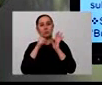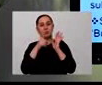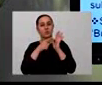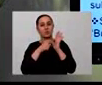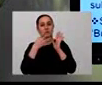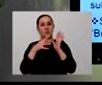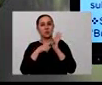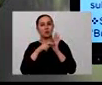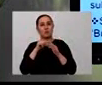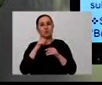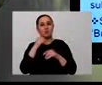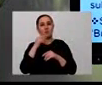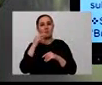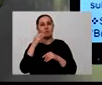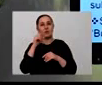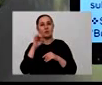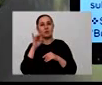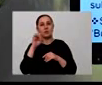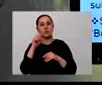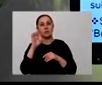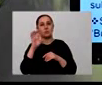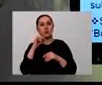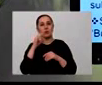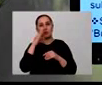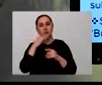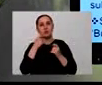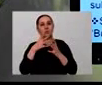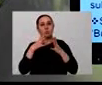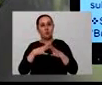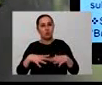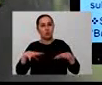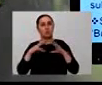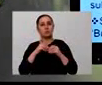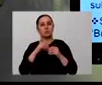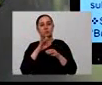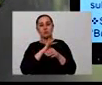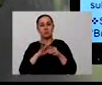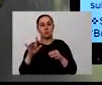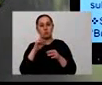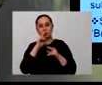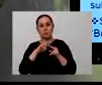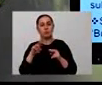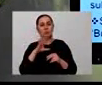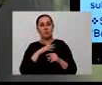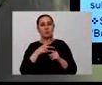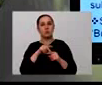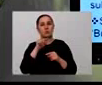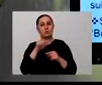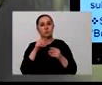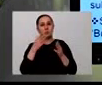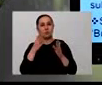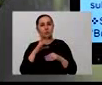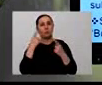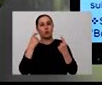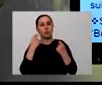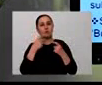1747-yil Vaziri Rahimbiy otalik fitnasi tufayli butun oila a'zolari bilan yo'q qilib yuborilgan. Shundan so'ng